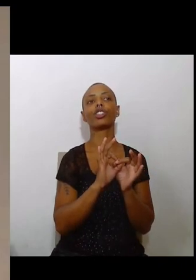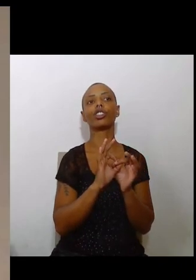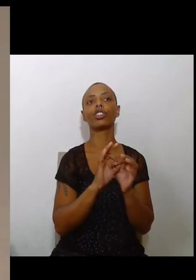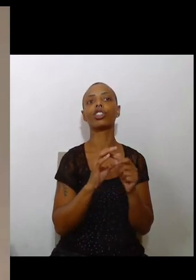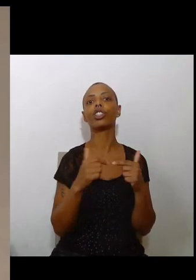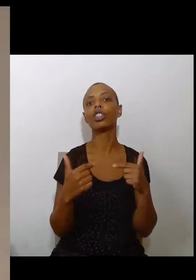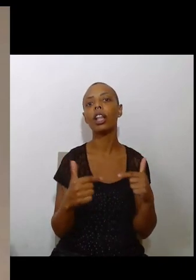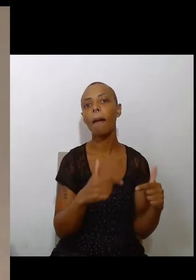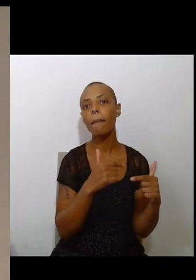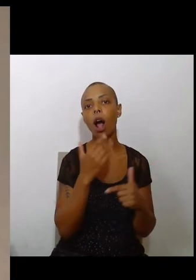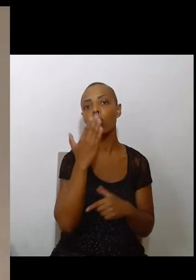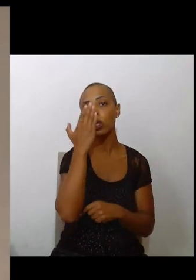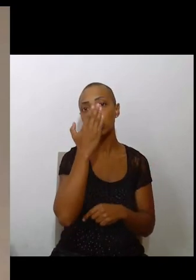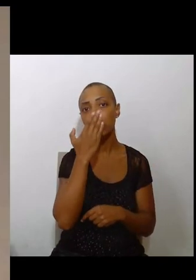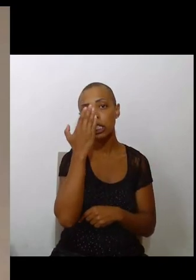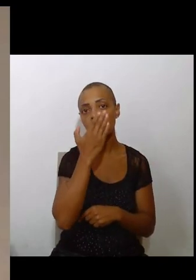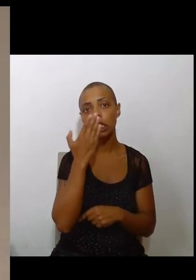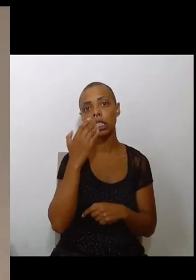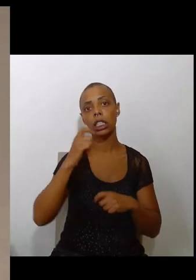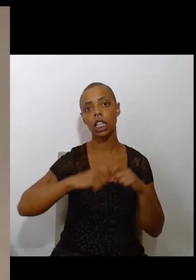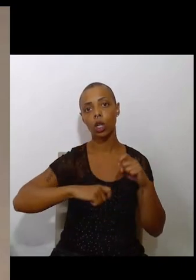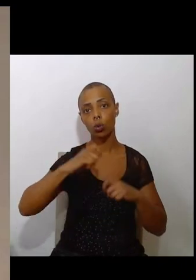of sex work